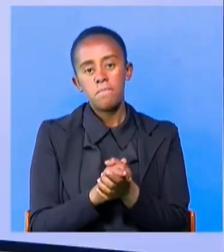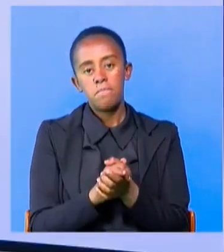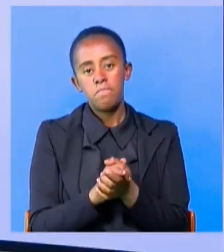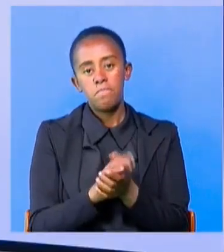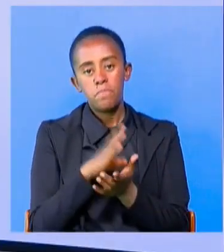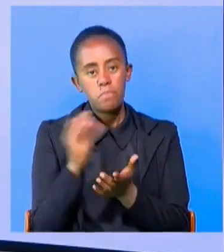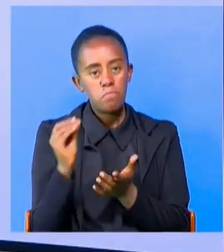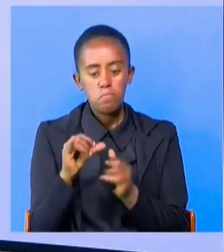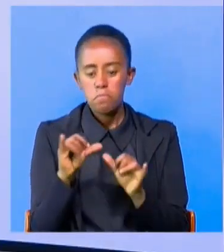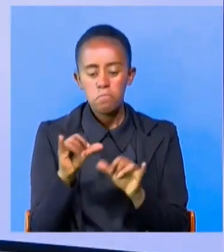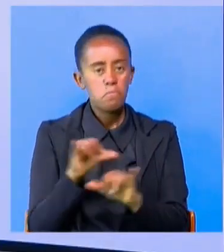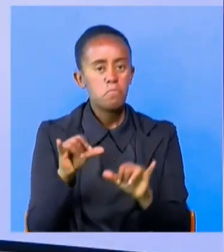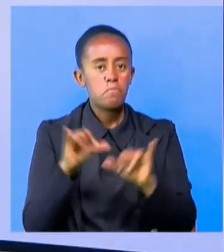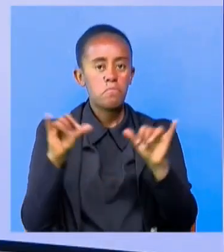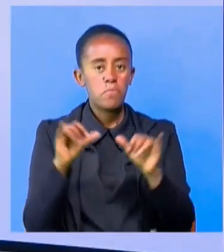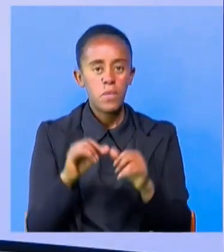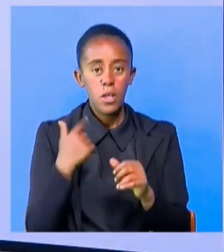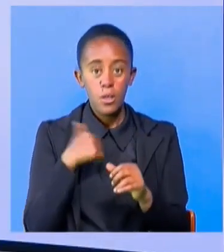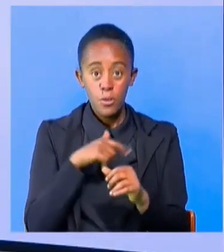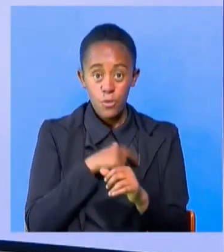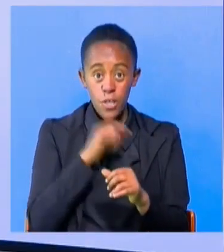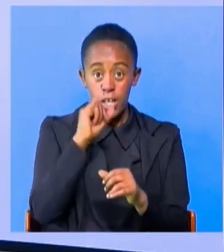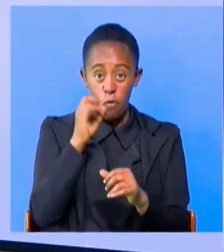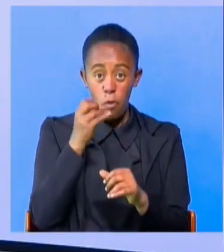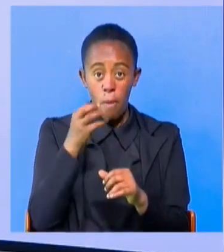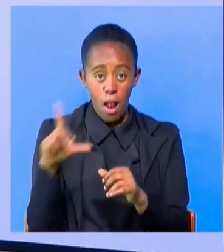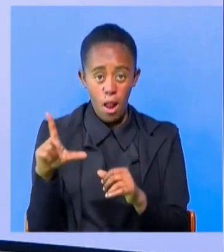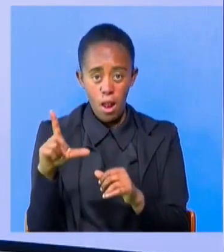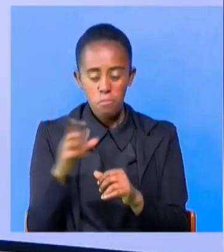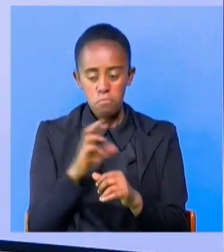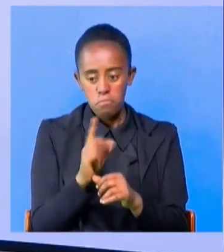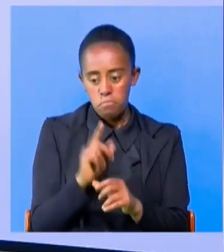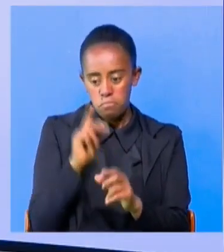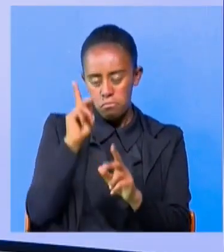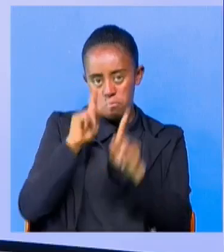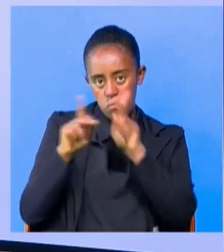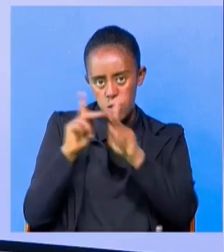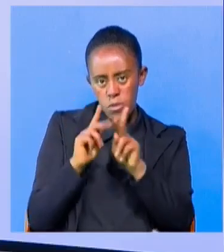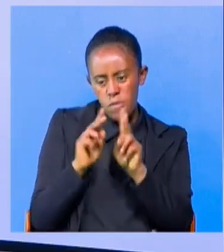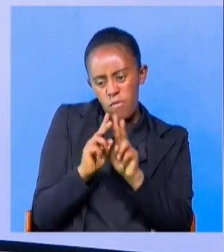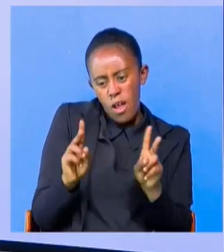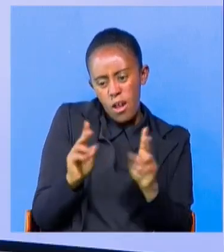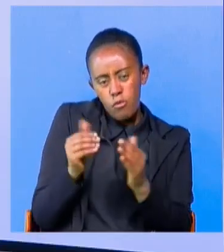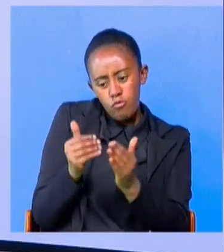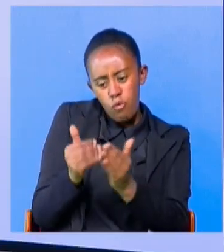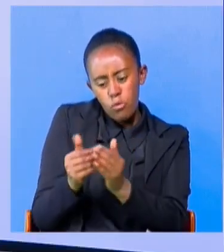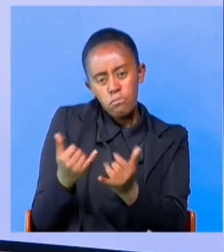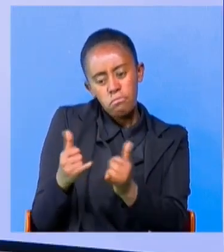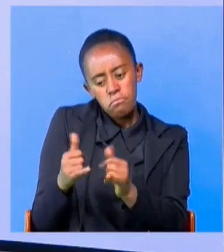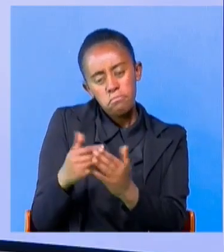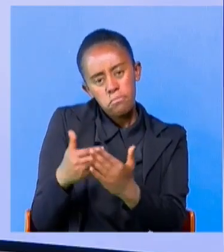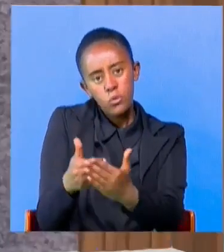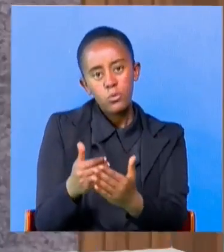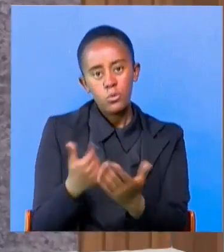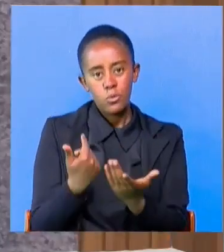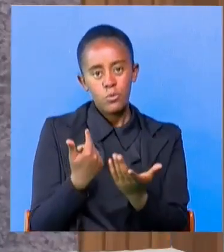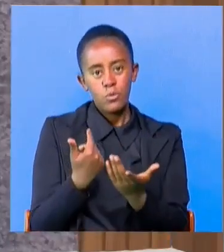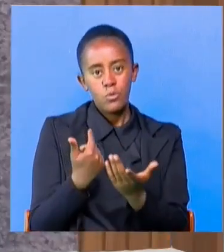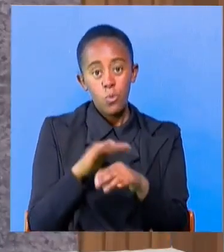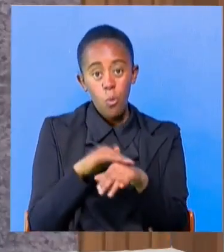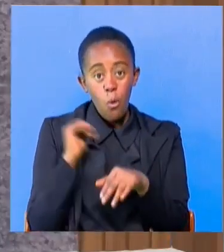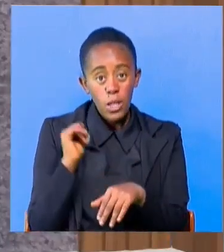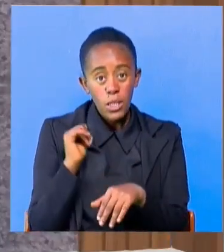And etc. We use this informal greeting for people who are very close to us, okay? That's what we call